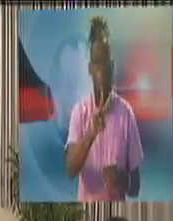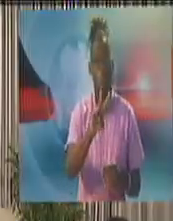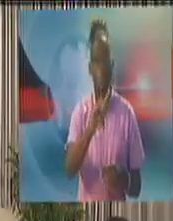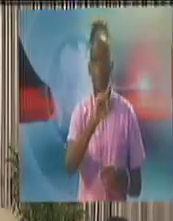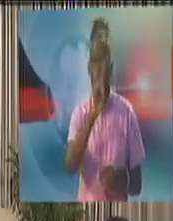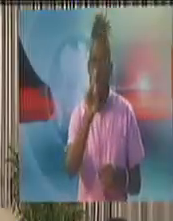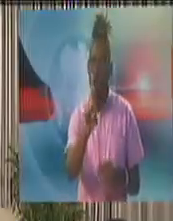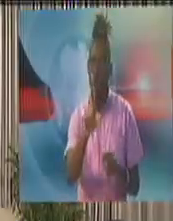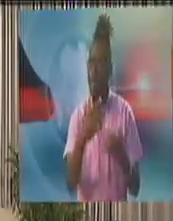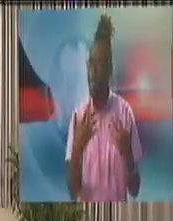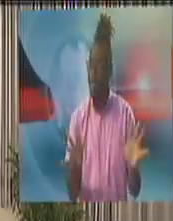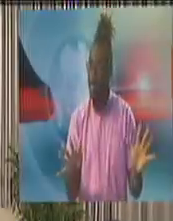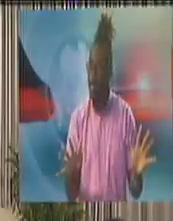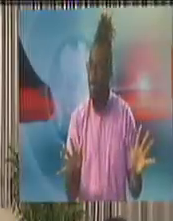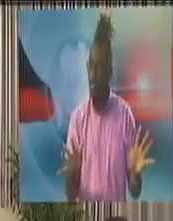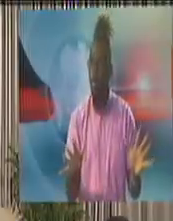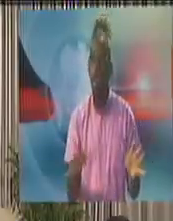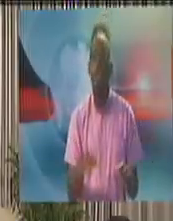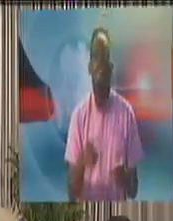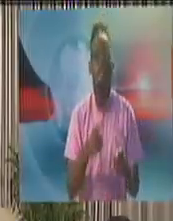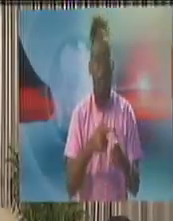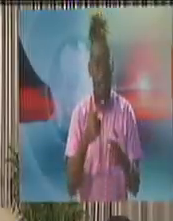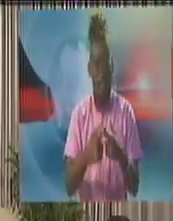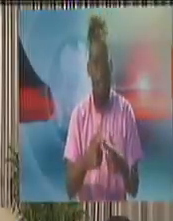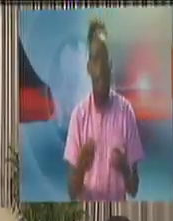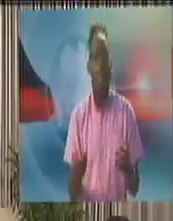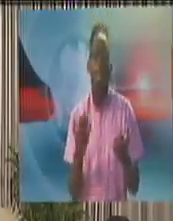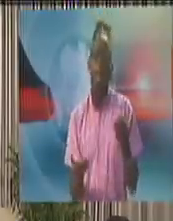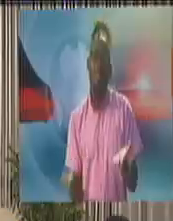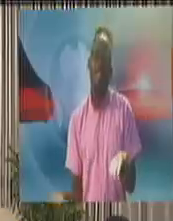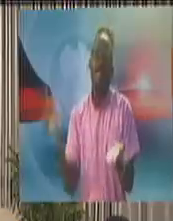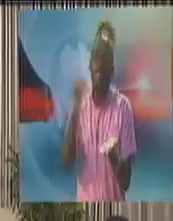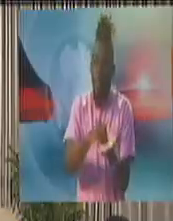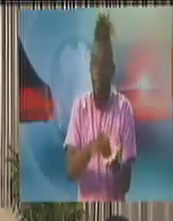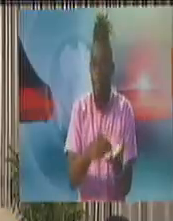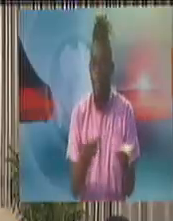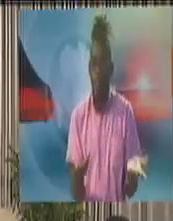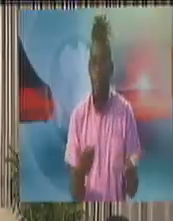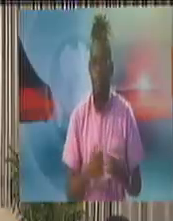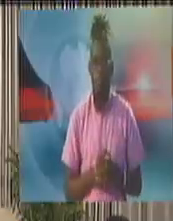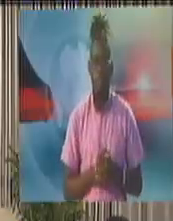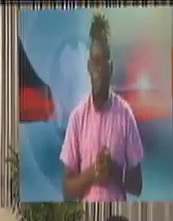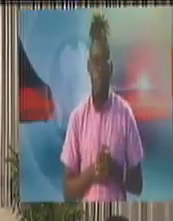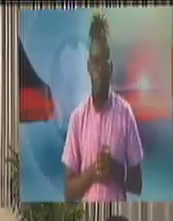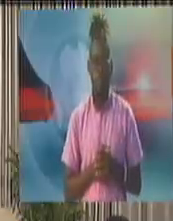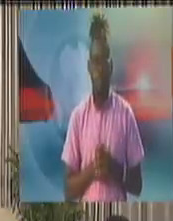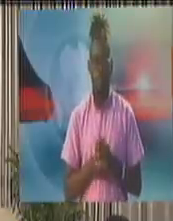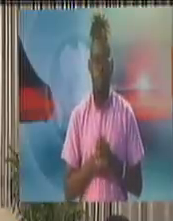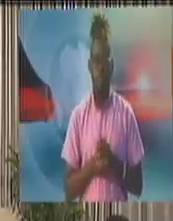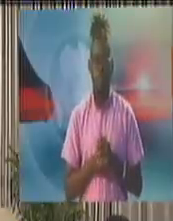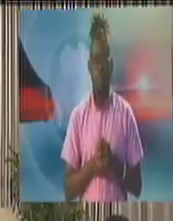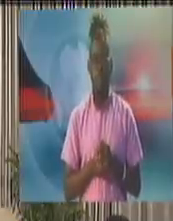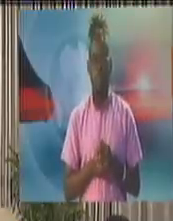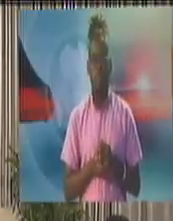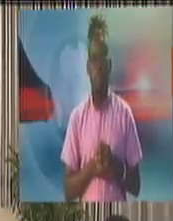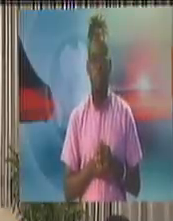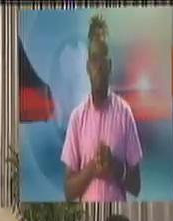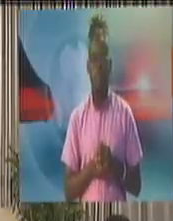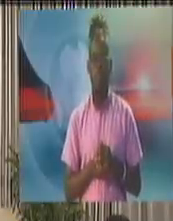and time allows, I will come back to you. So let us keep this in mind as we begin taking your questions.